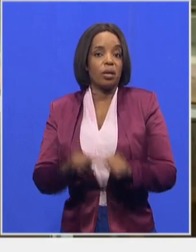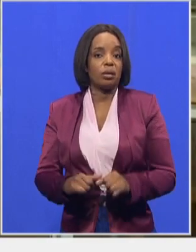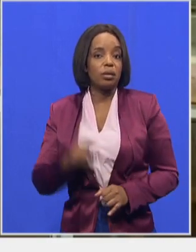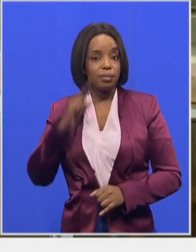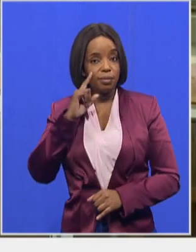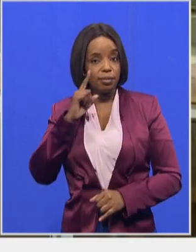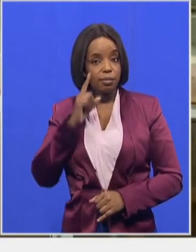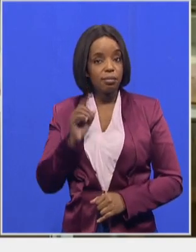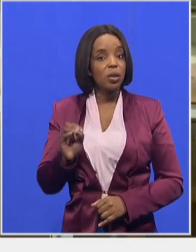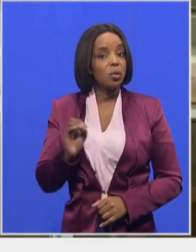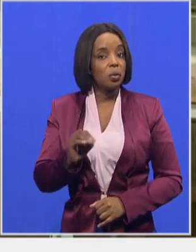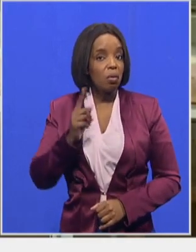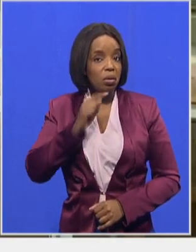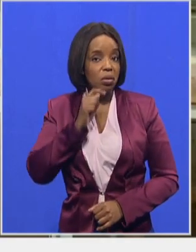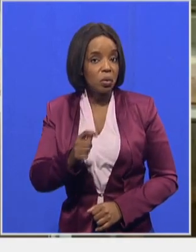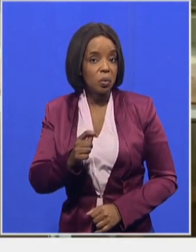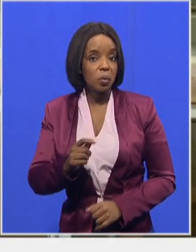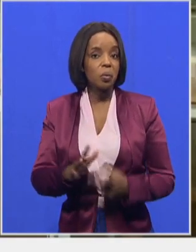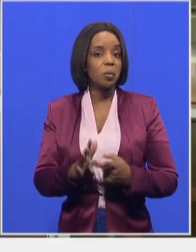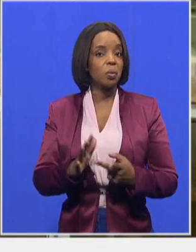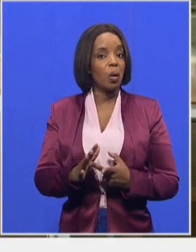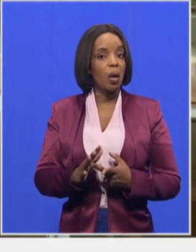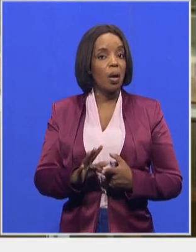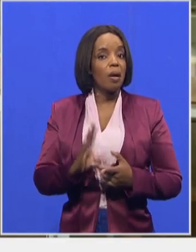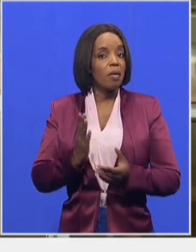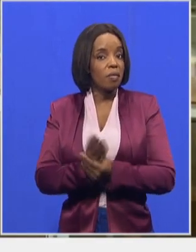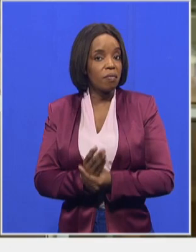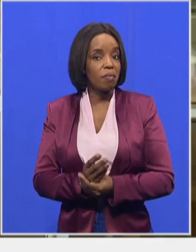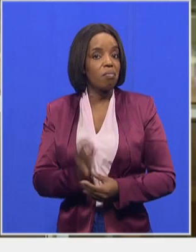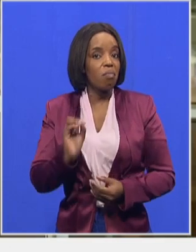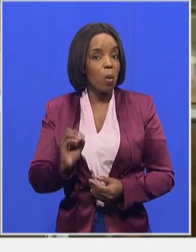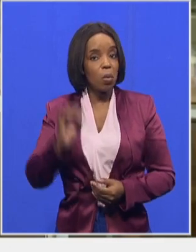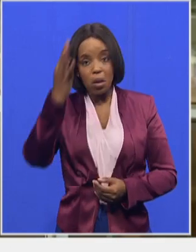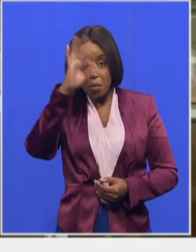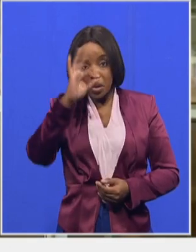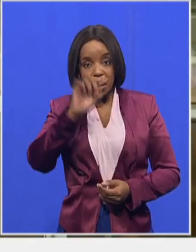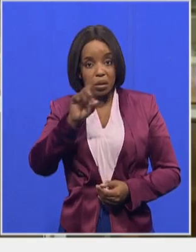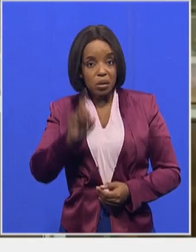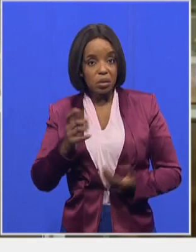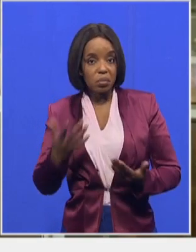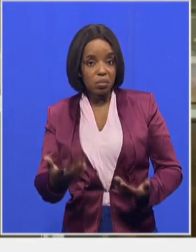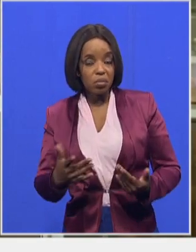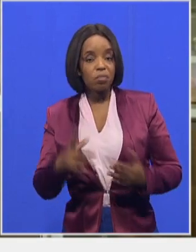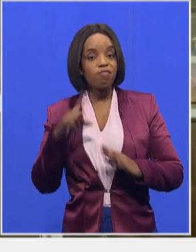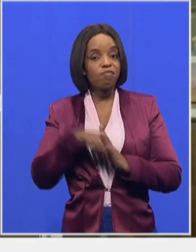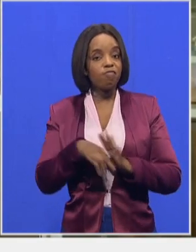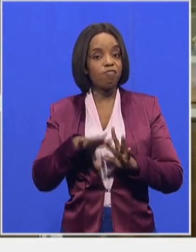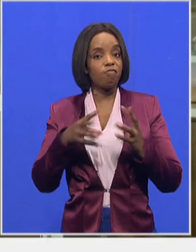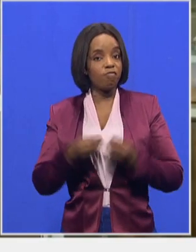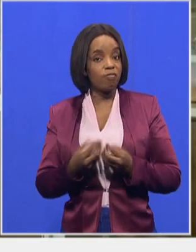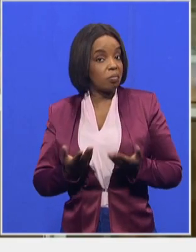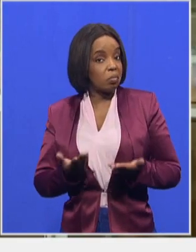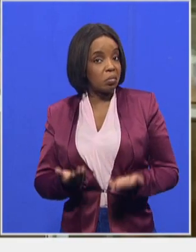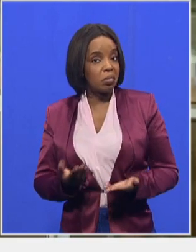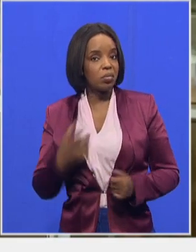exist, where those minutes are, including that report detailing how much IFS, which is the external